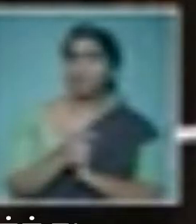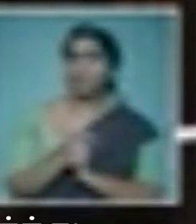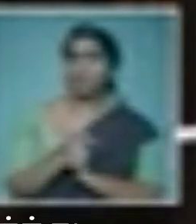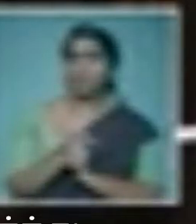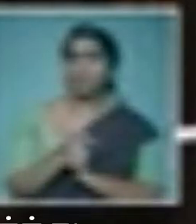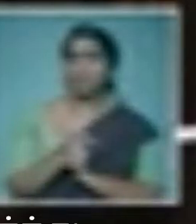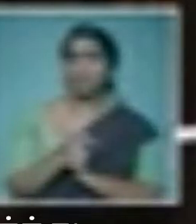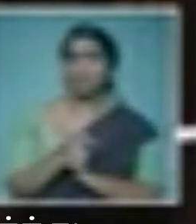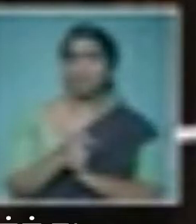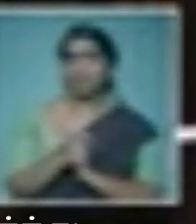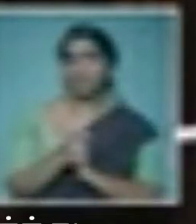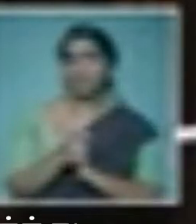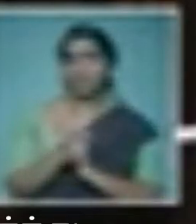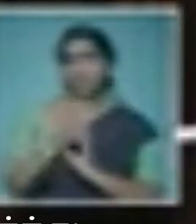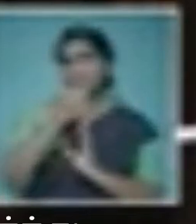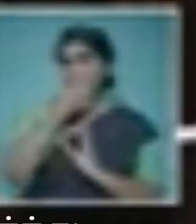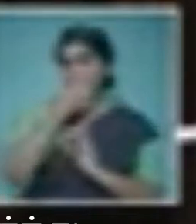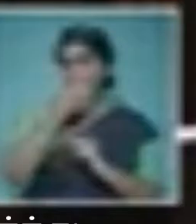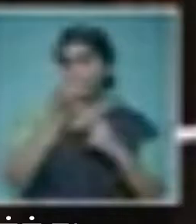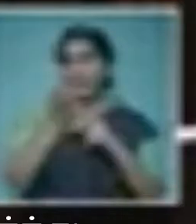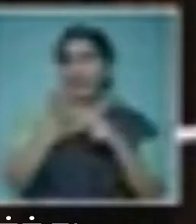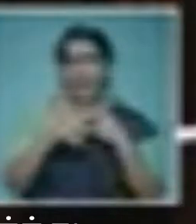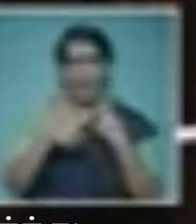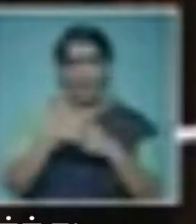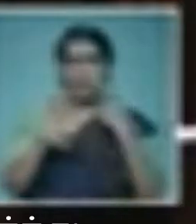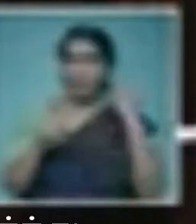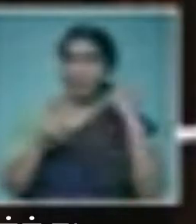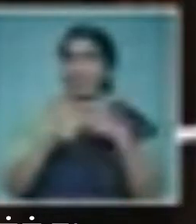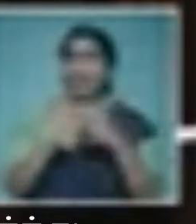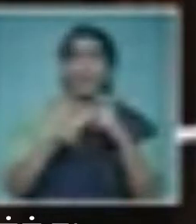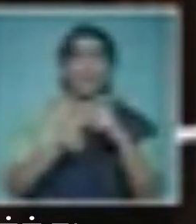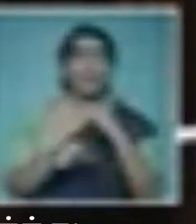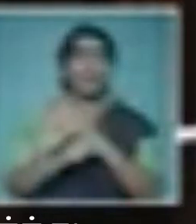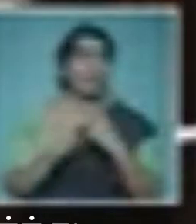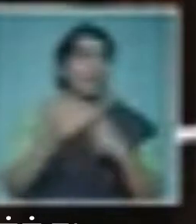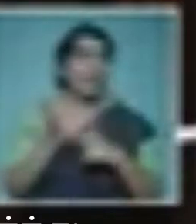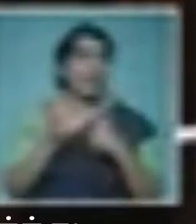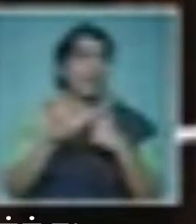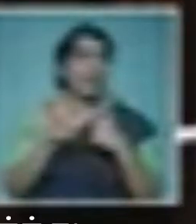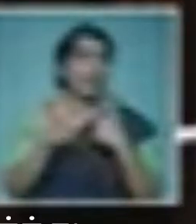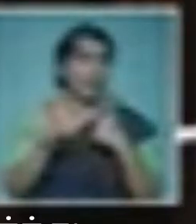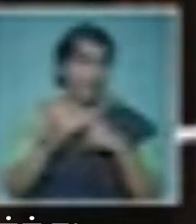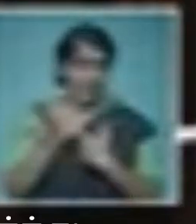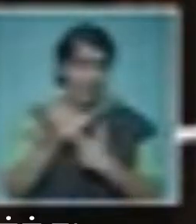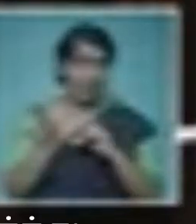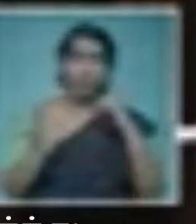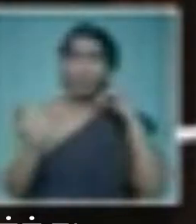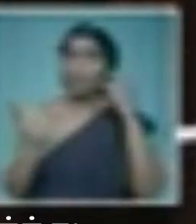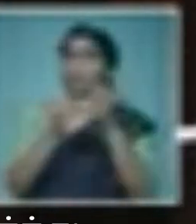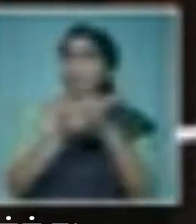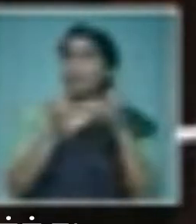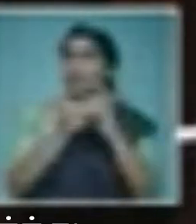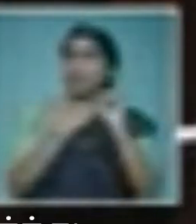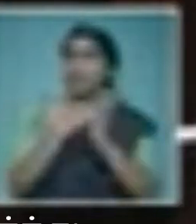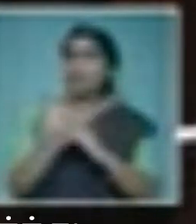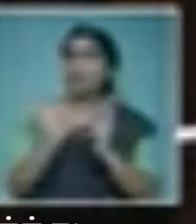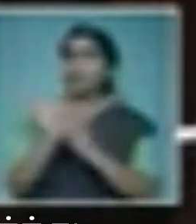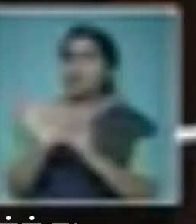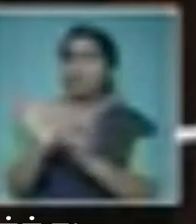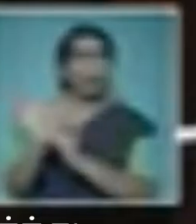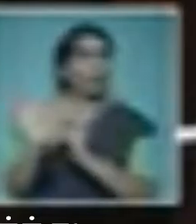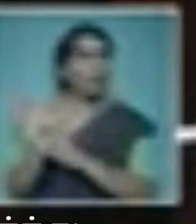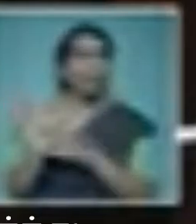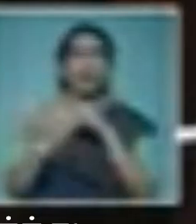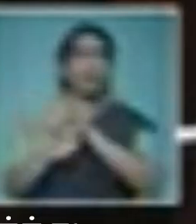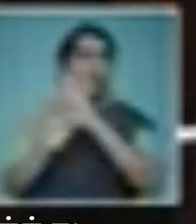rent and other non tax revenue gena committee wak pat karana kila digital technology gena committee wak pat karala dena me wage janadhipathumata kiyannone me committee ekak wat